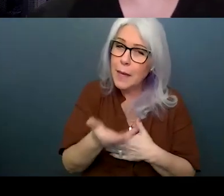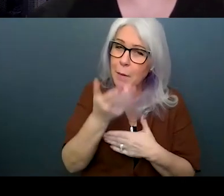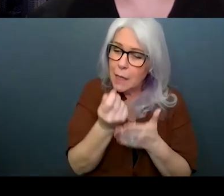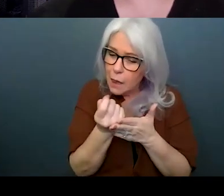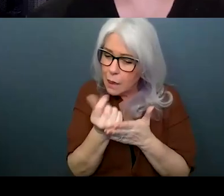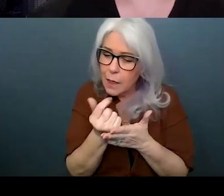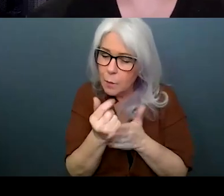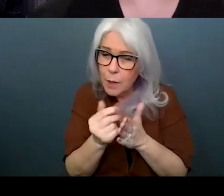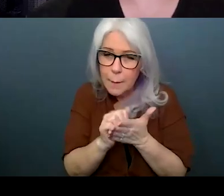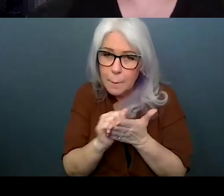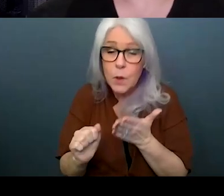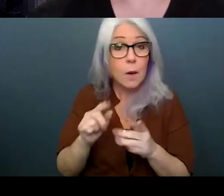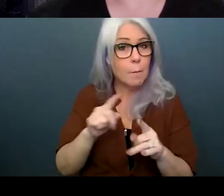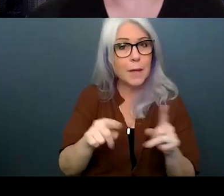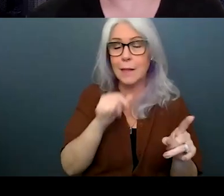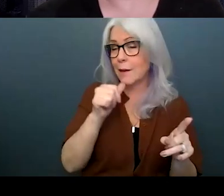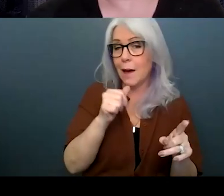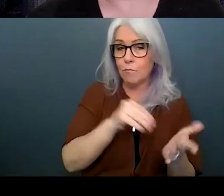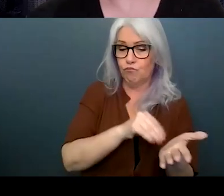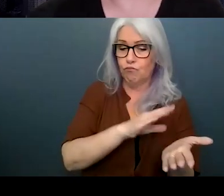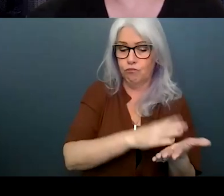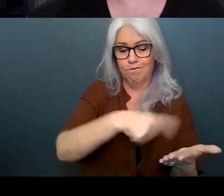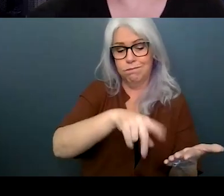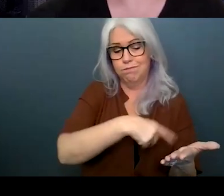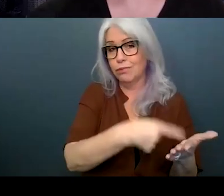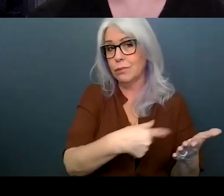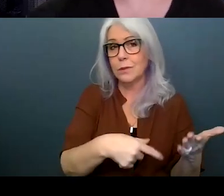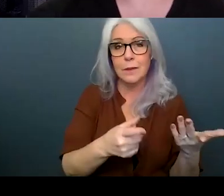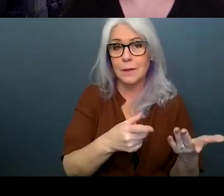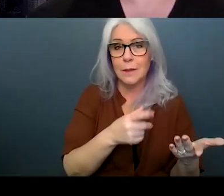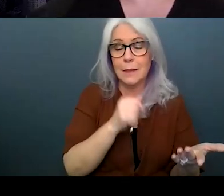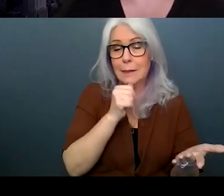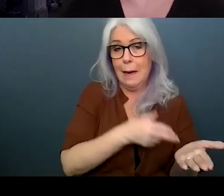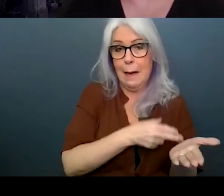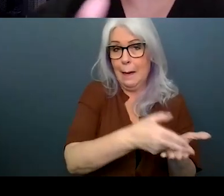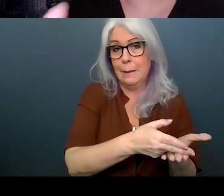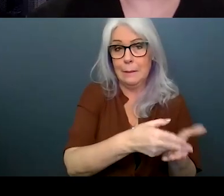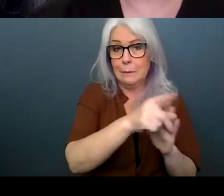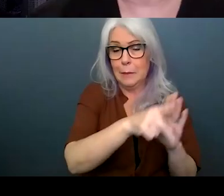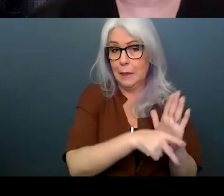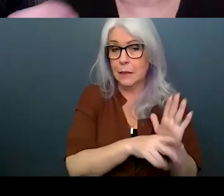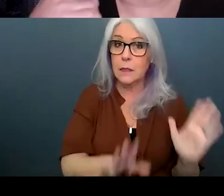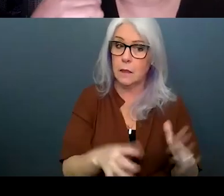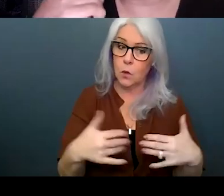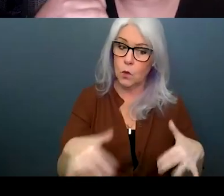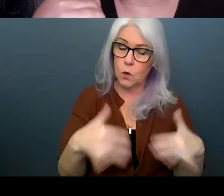would not be marked as violating the academic integrity policy, which can have much